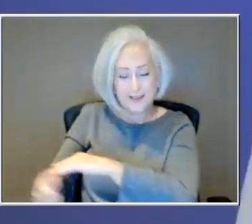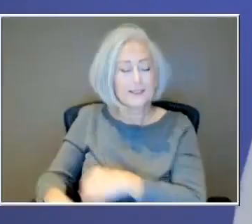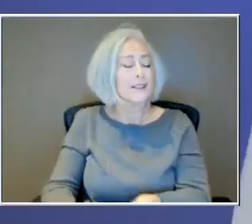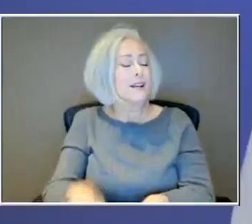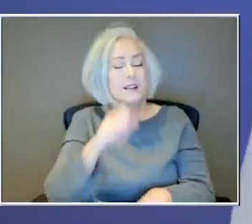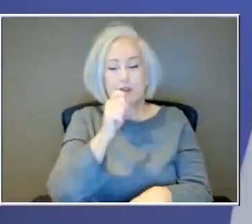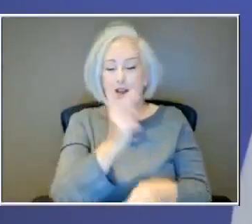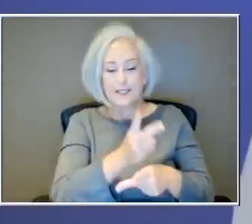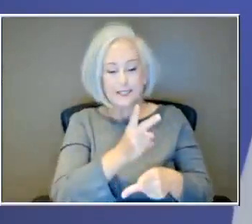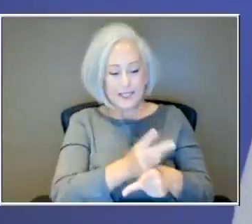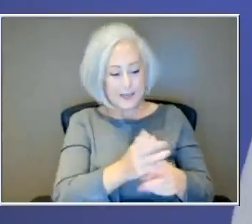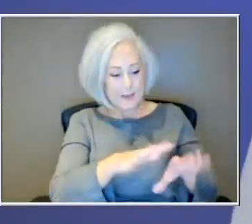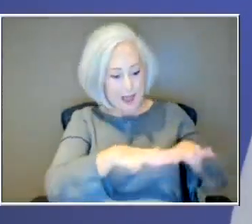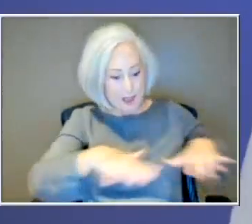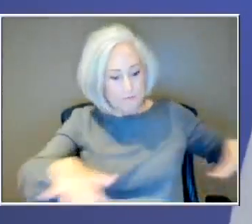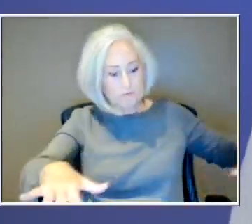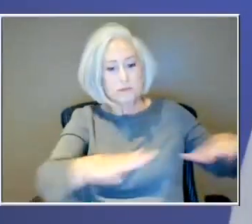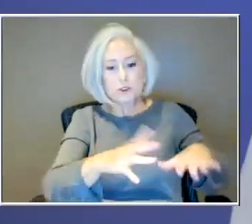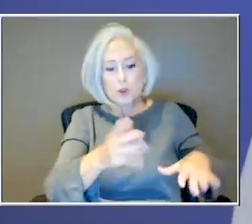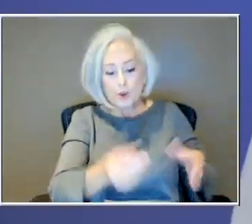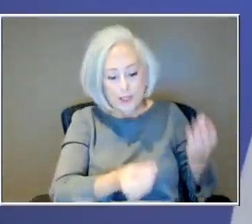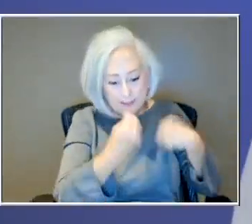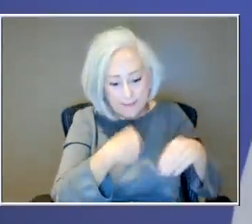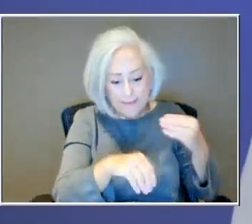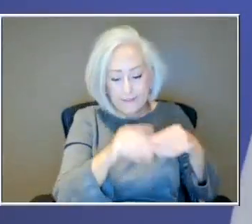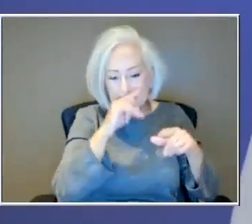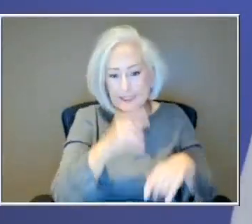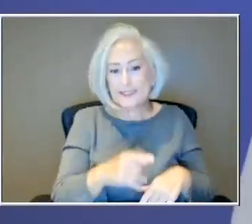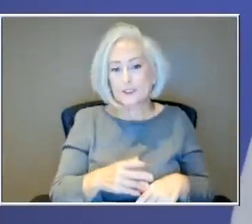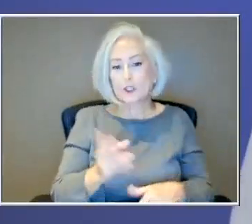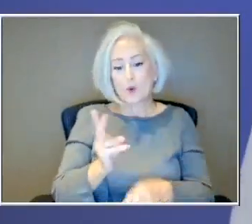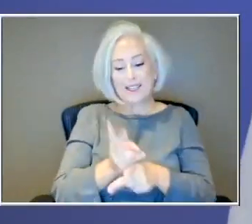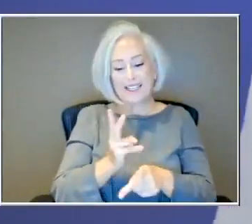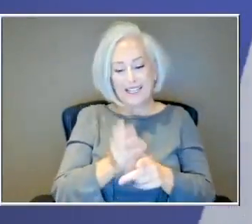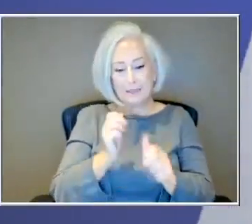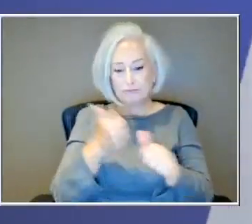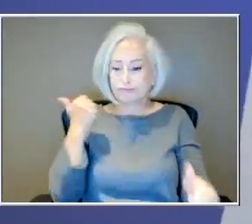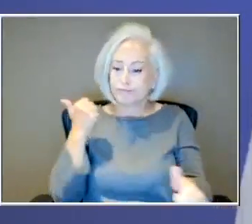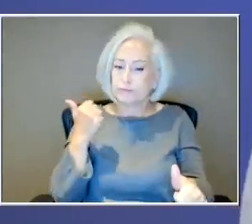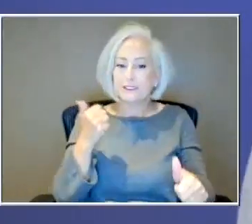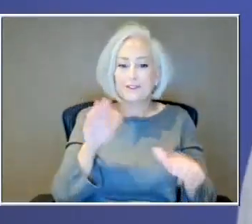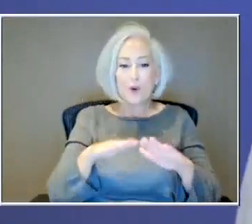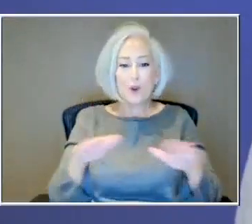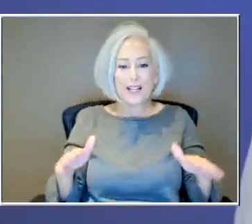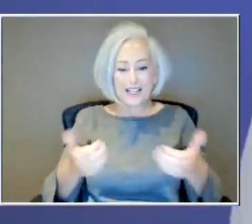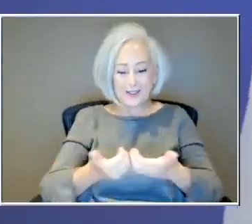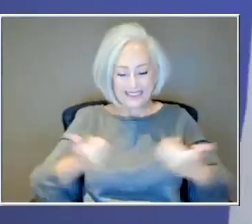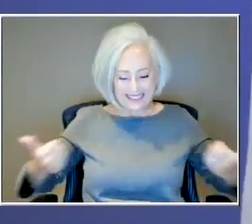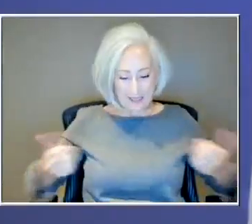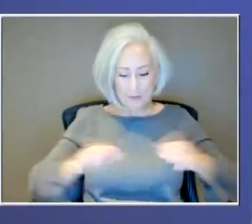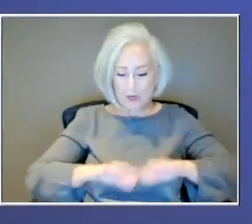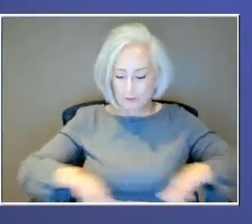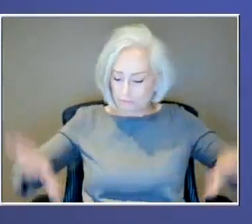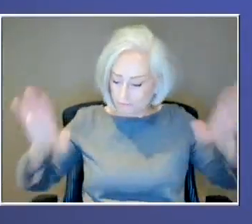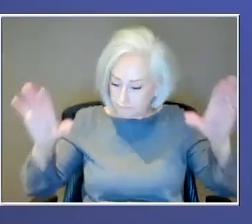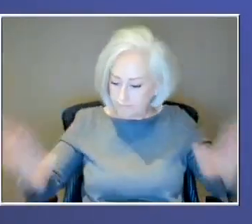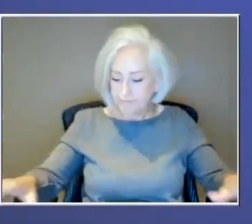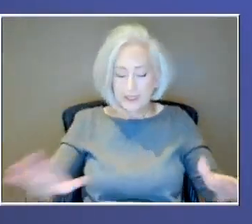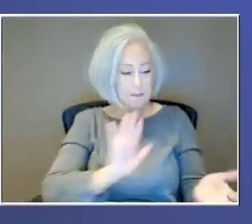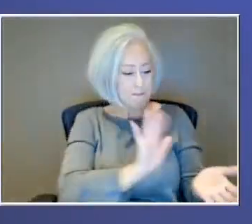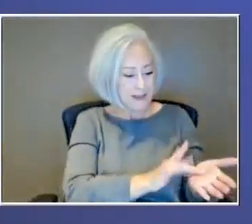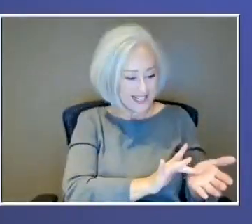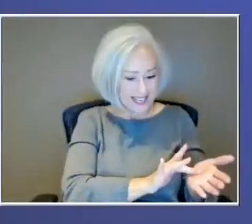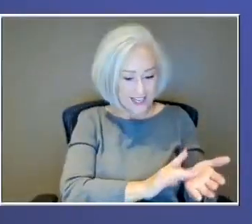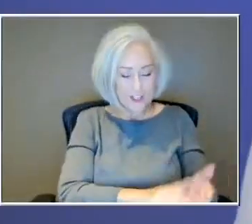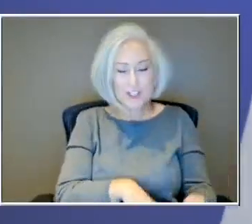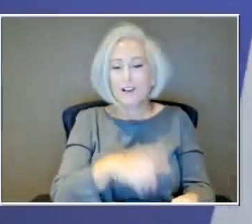even other brand-related things. So just keep those away so that there is a clear separation between medications, what's meant for